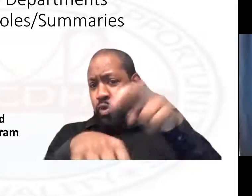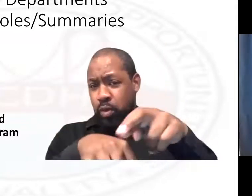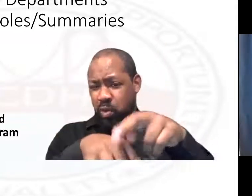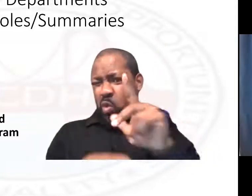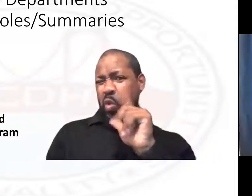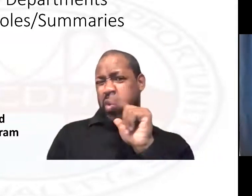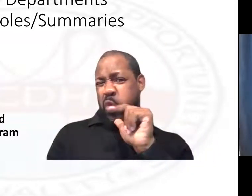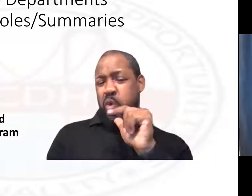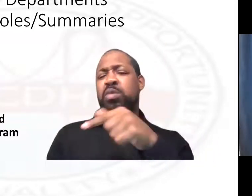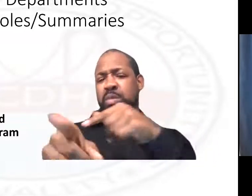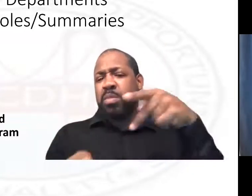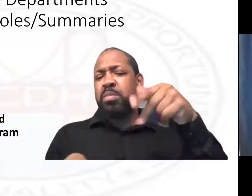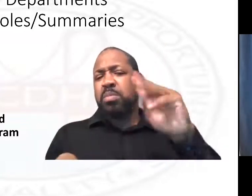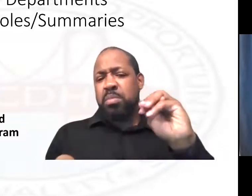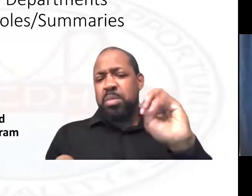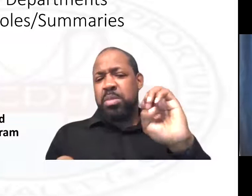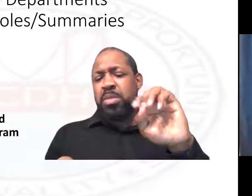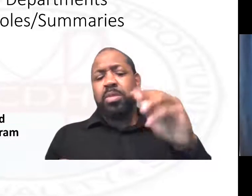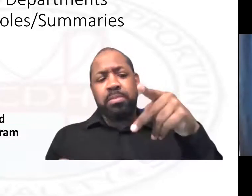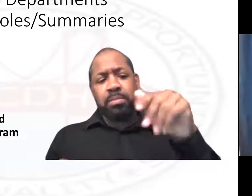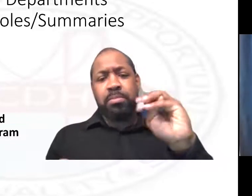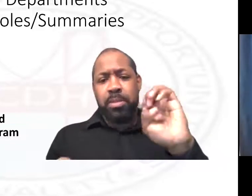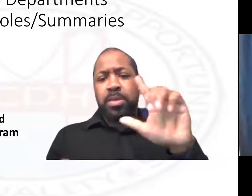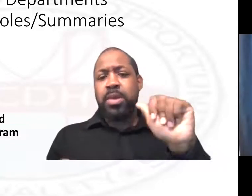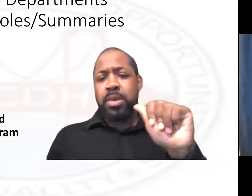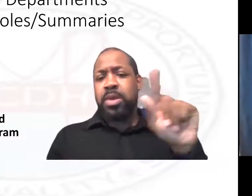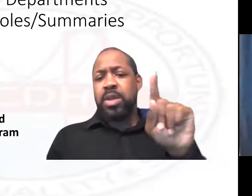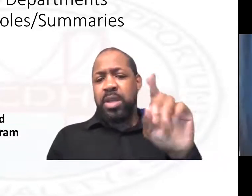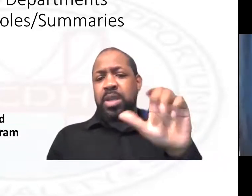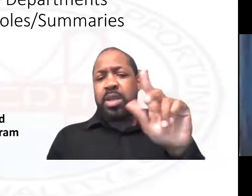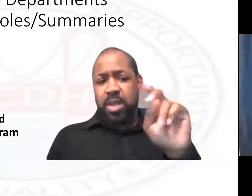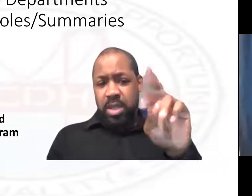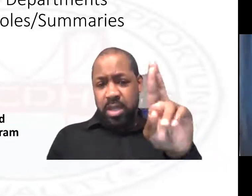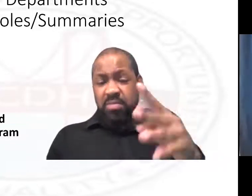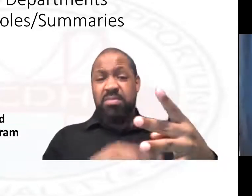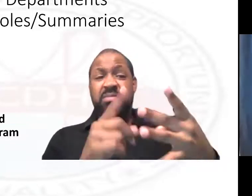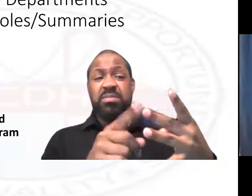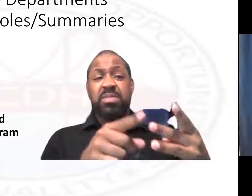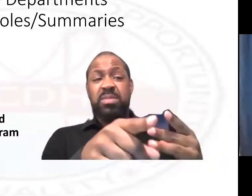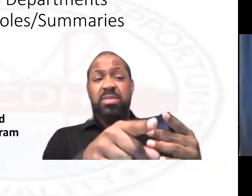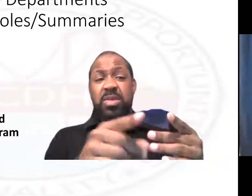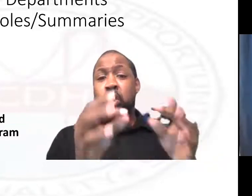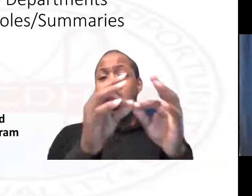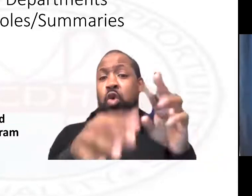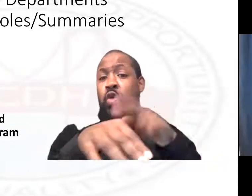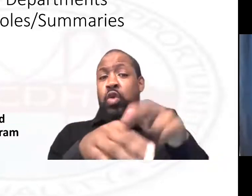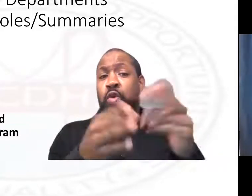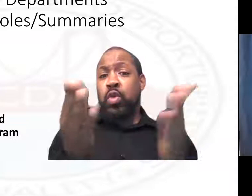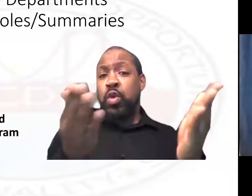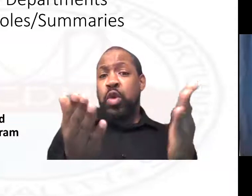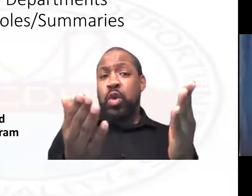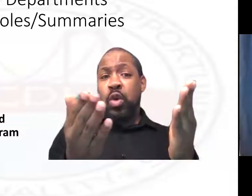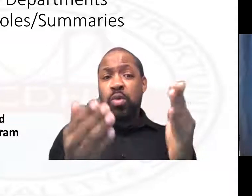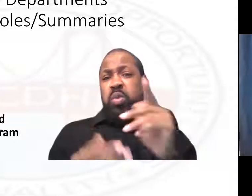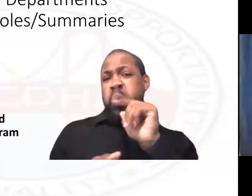go through the 4. The first one is the information and referral, and that is going to be with Pam Zellner. And then from there,